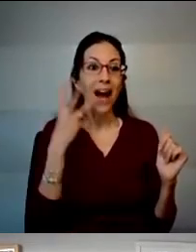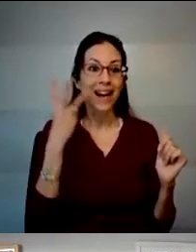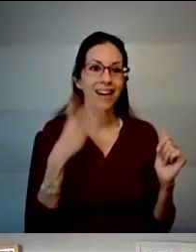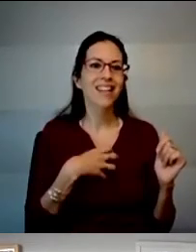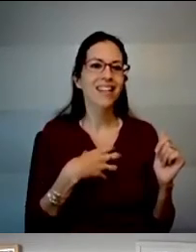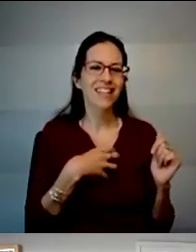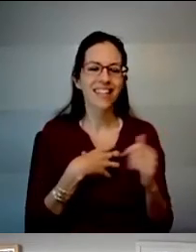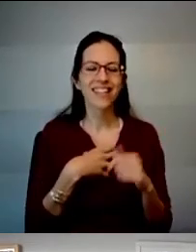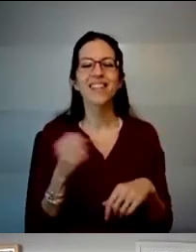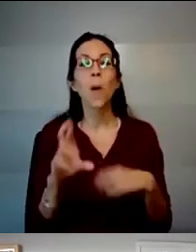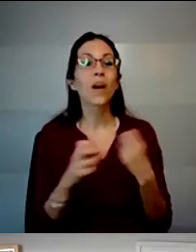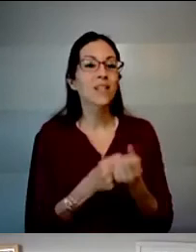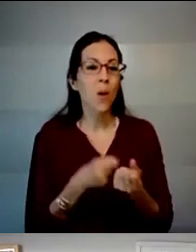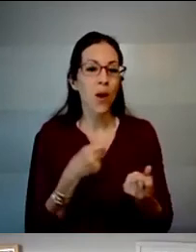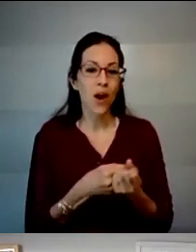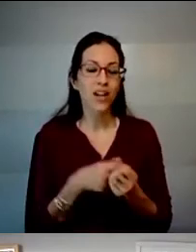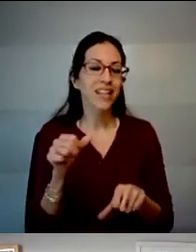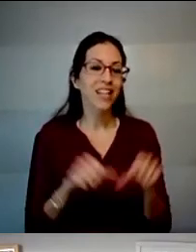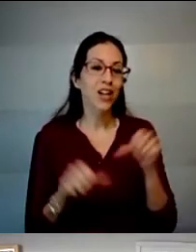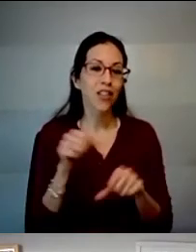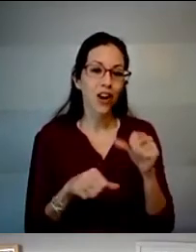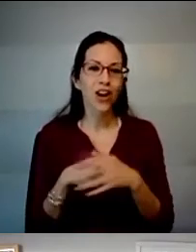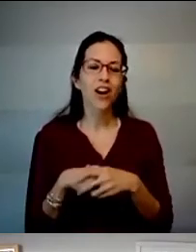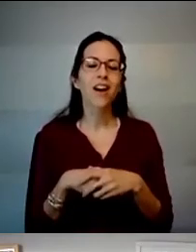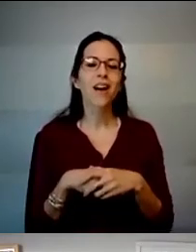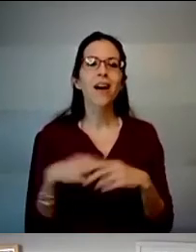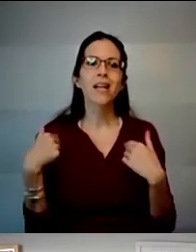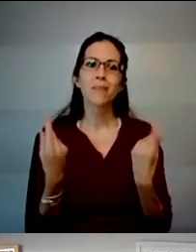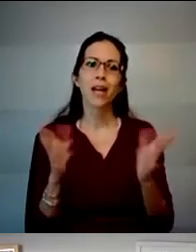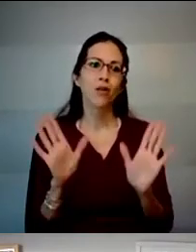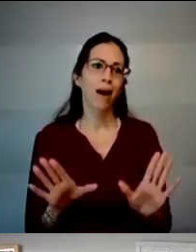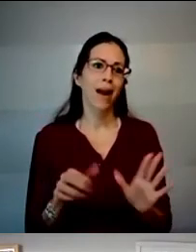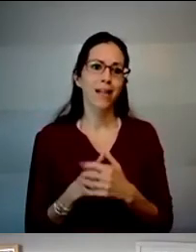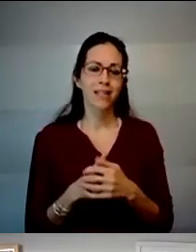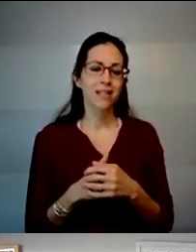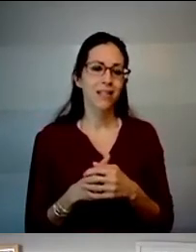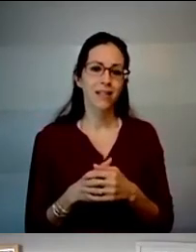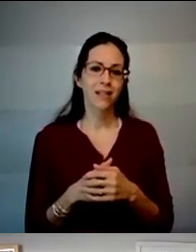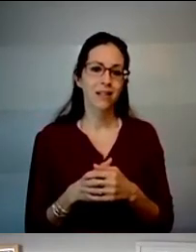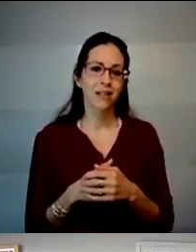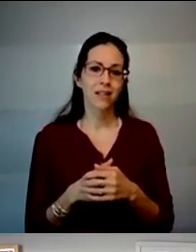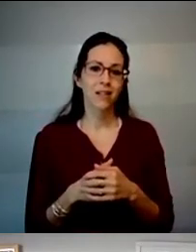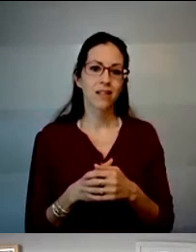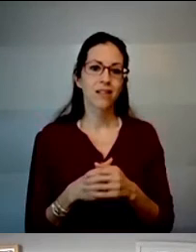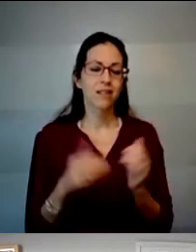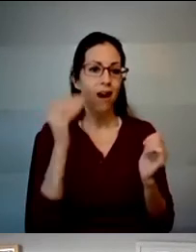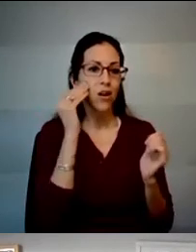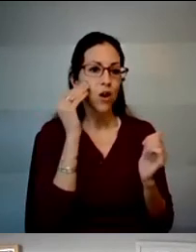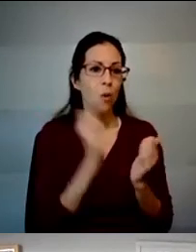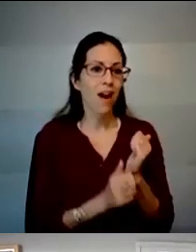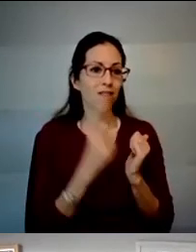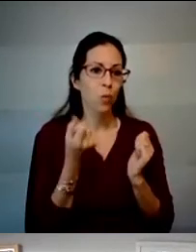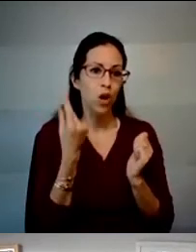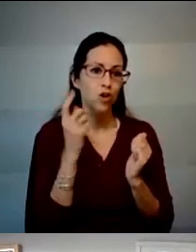or support each other has been really great. And I know that everybody understands that,